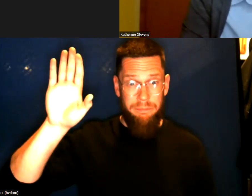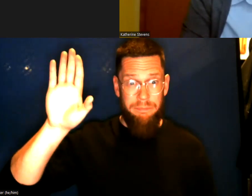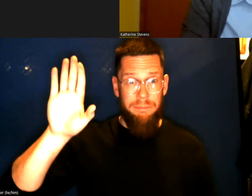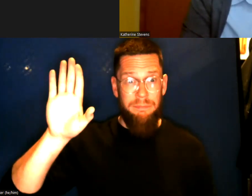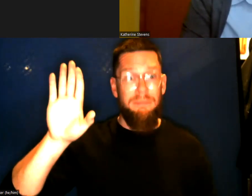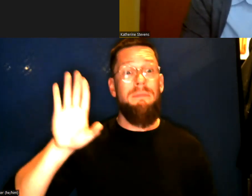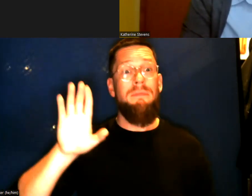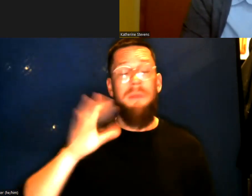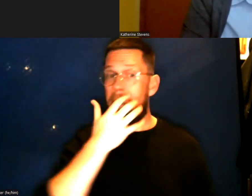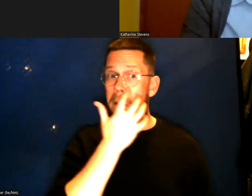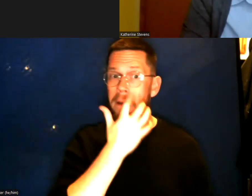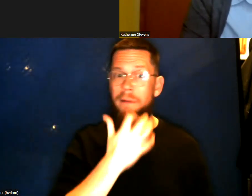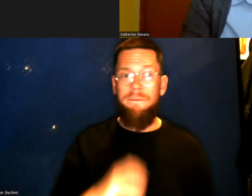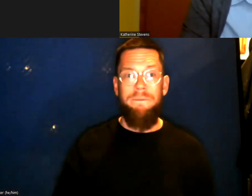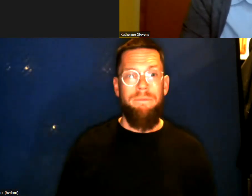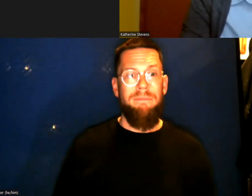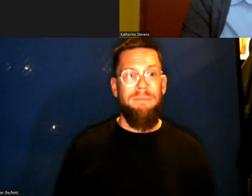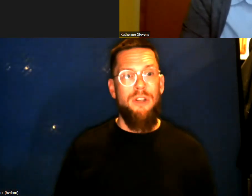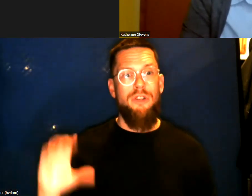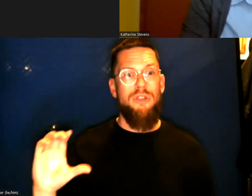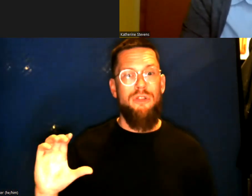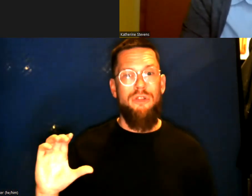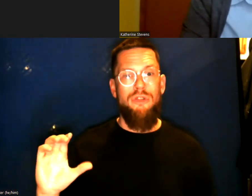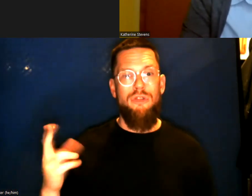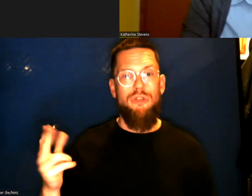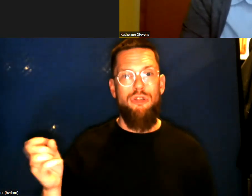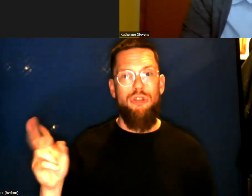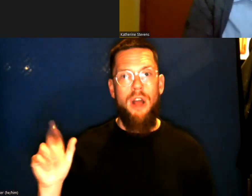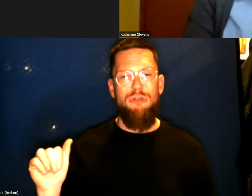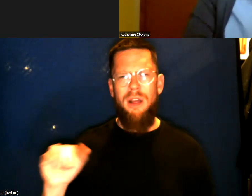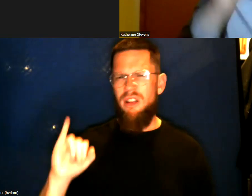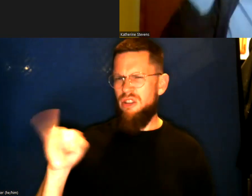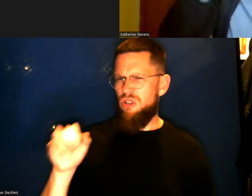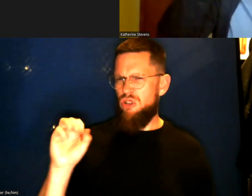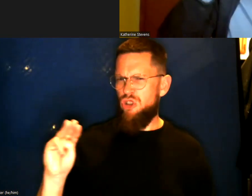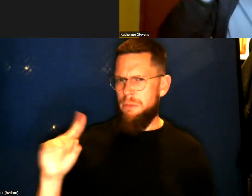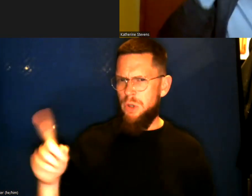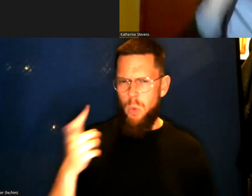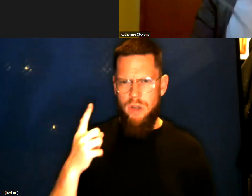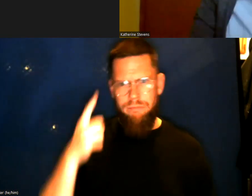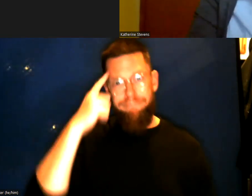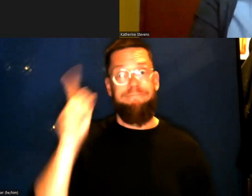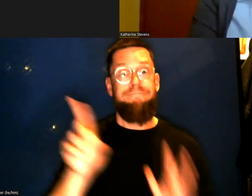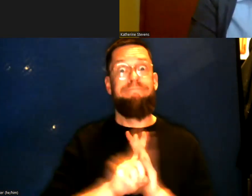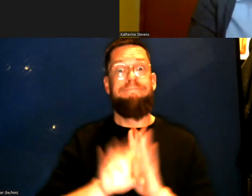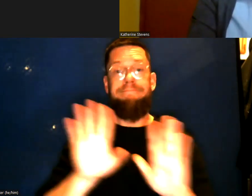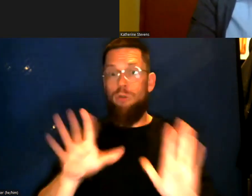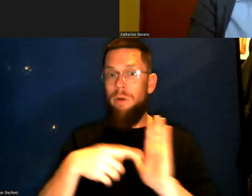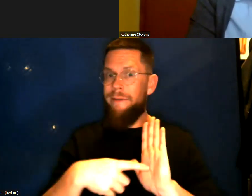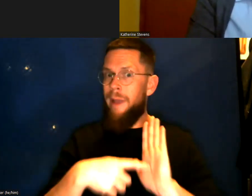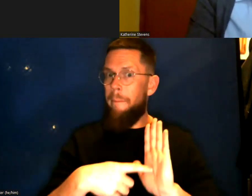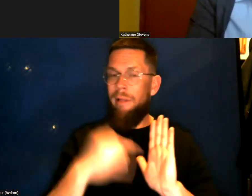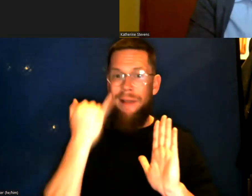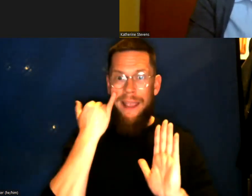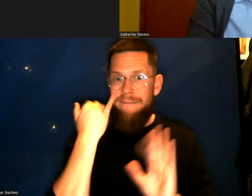From me. Yeah. Mm-hmm. Jim's question just gave me a question. So let's just say we do